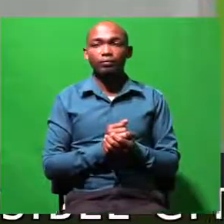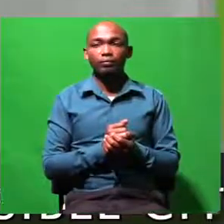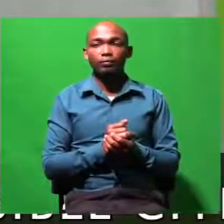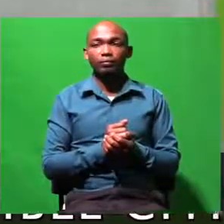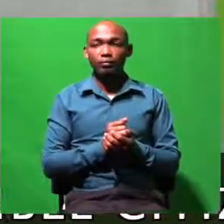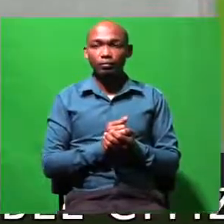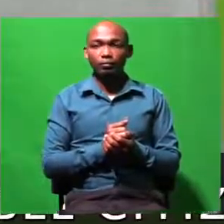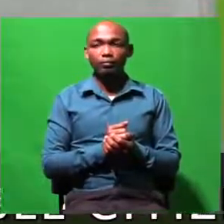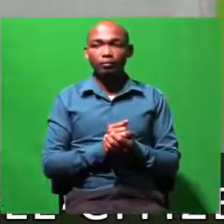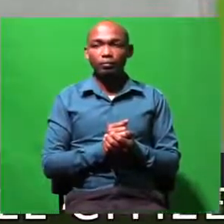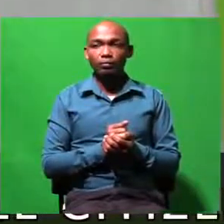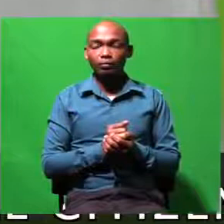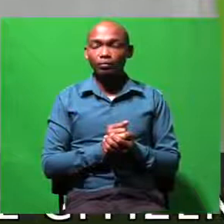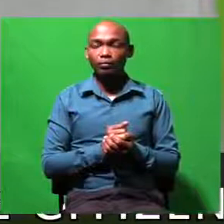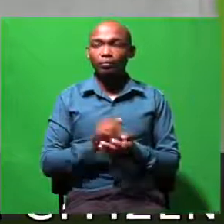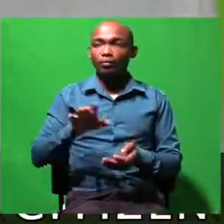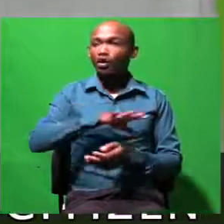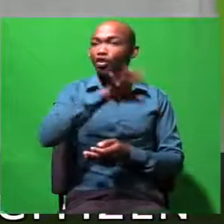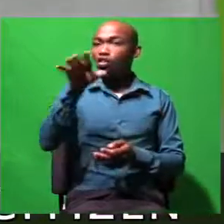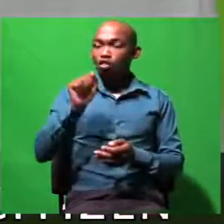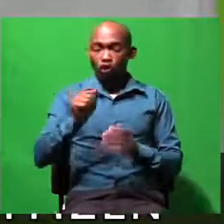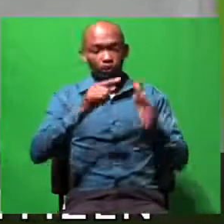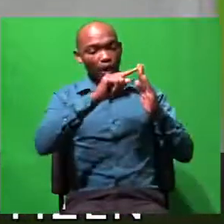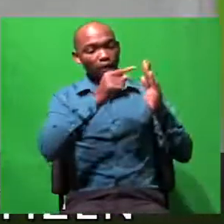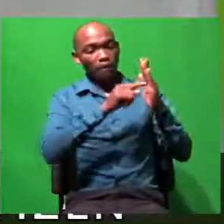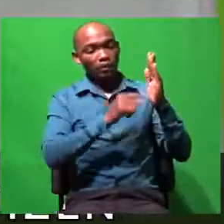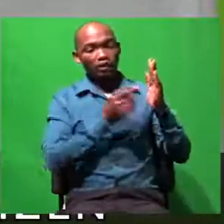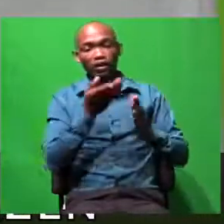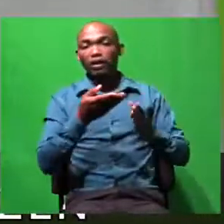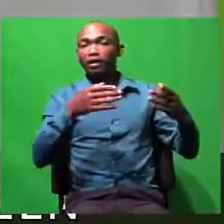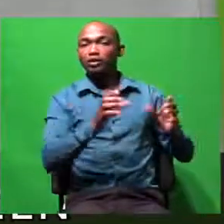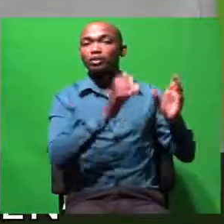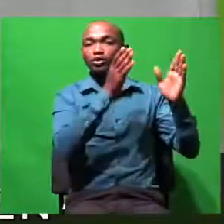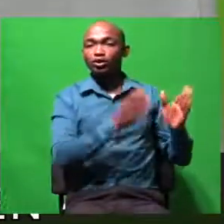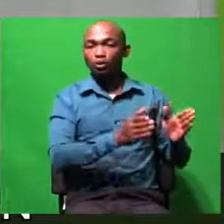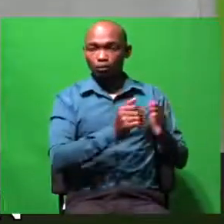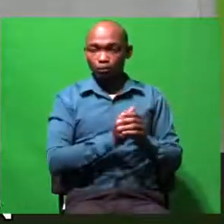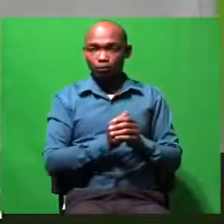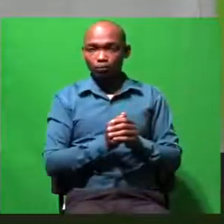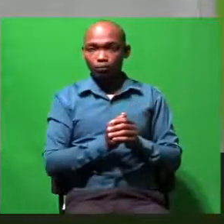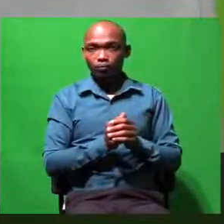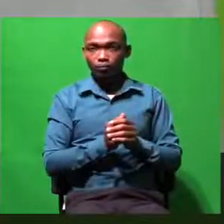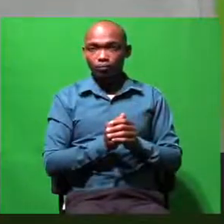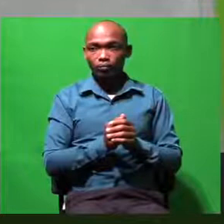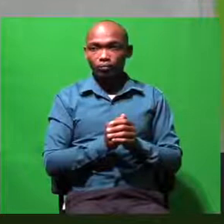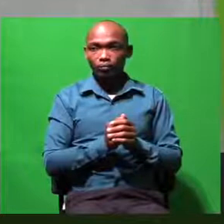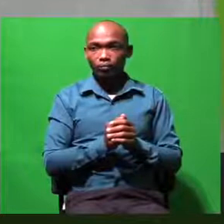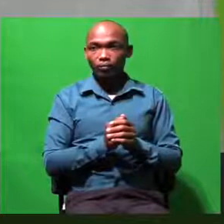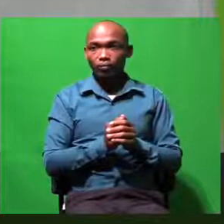children. Again, those I have mentioned there are the special group. I